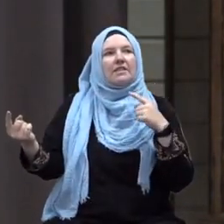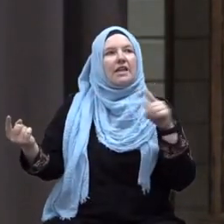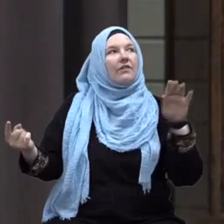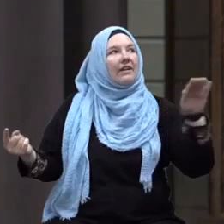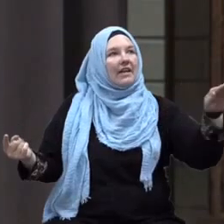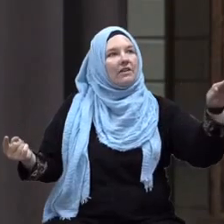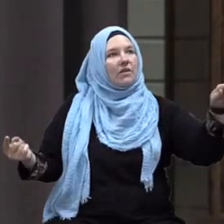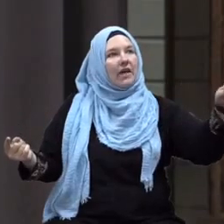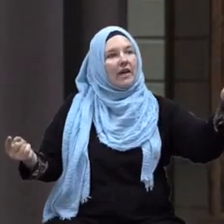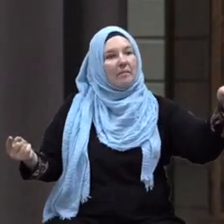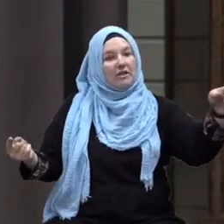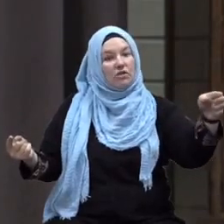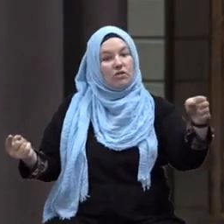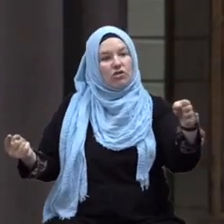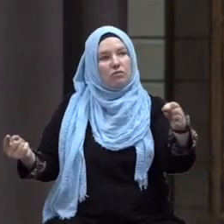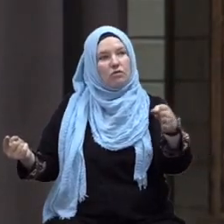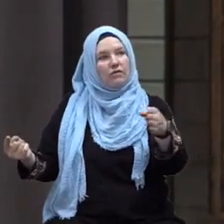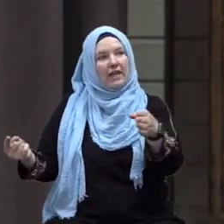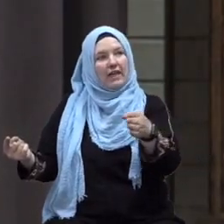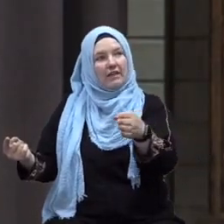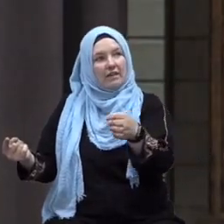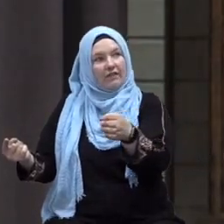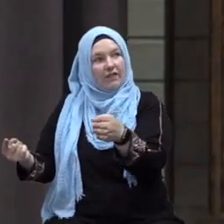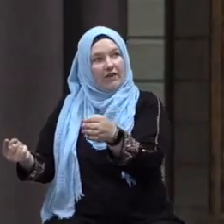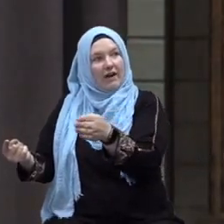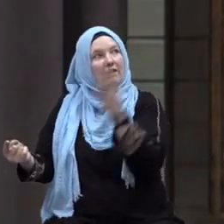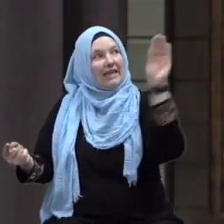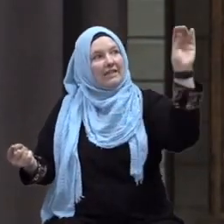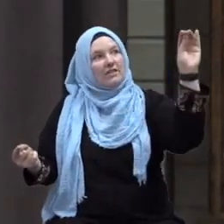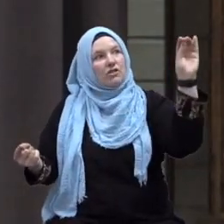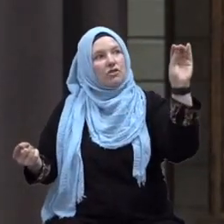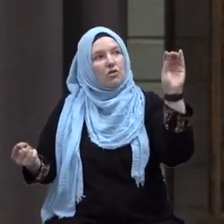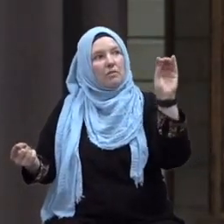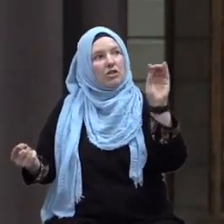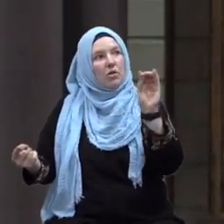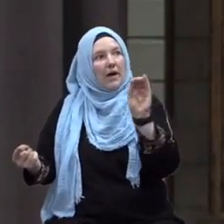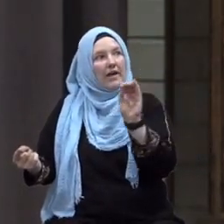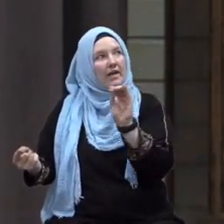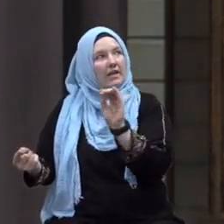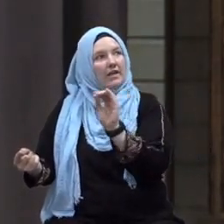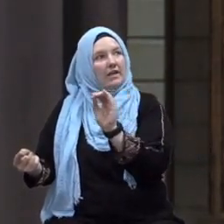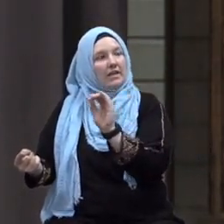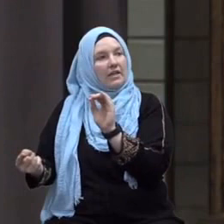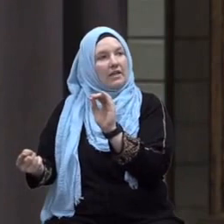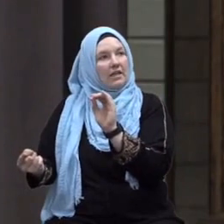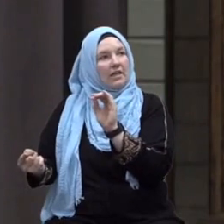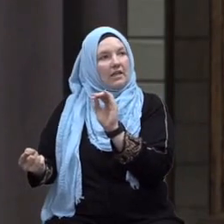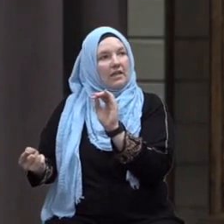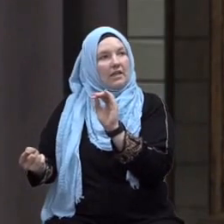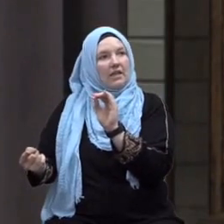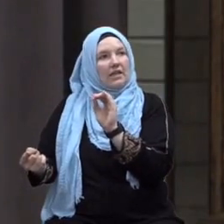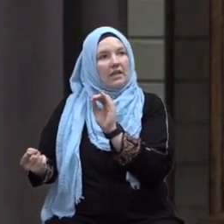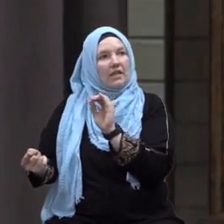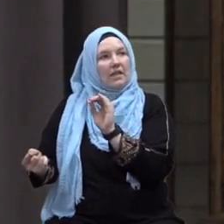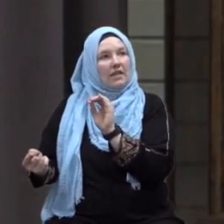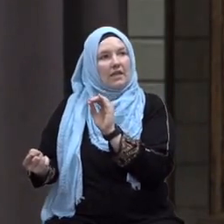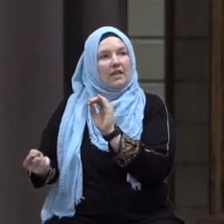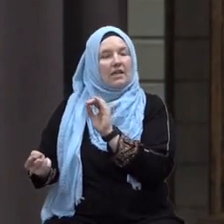And Allah subhanahu wa ta'ala says that this deen is described in the Quran